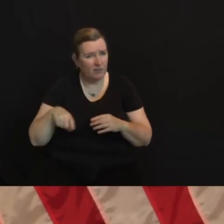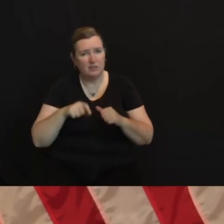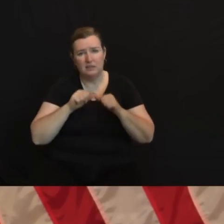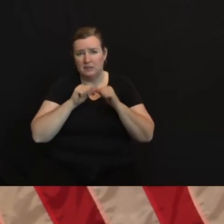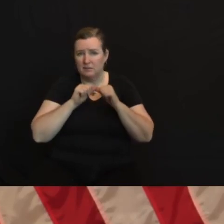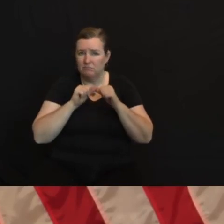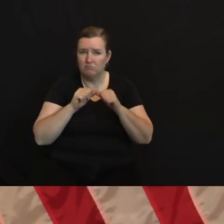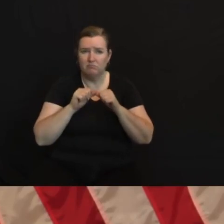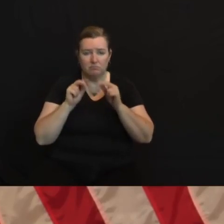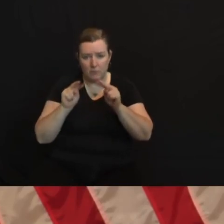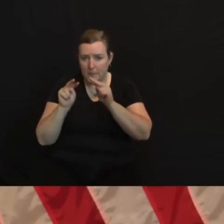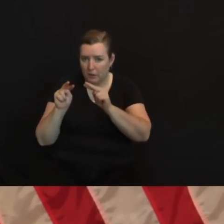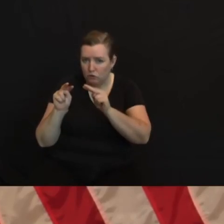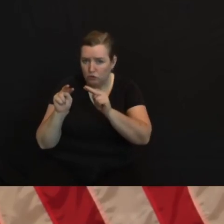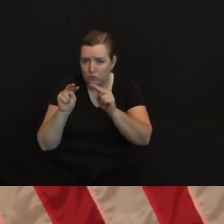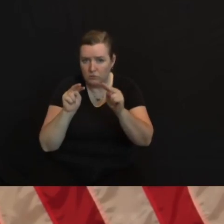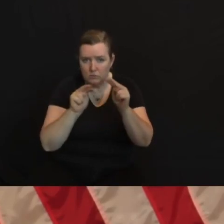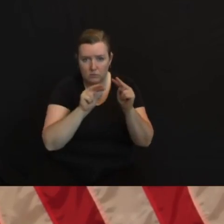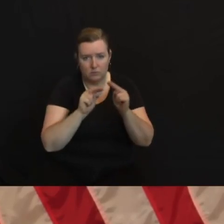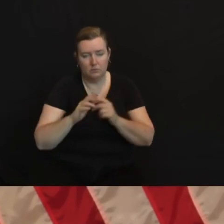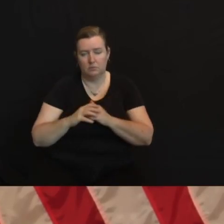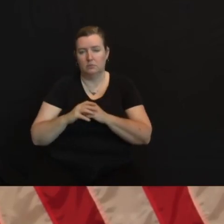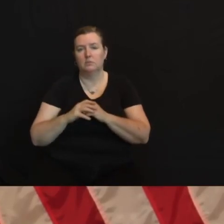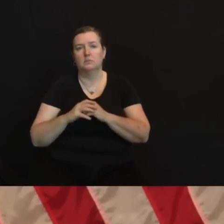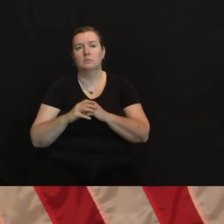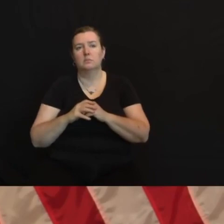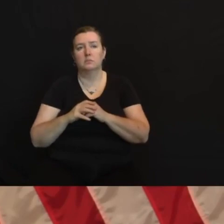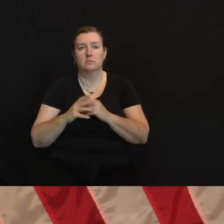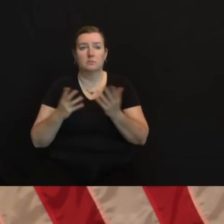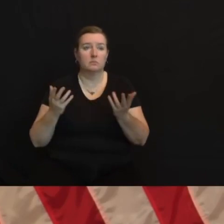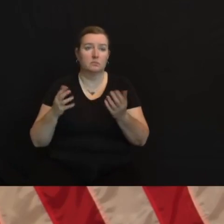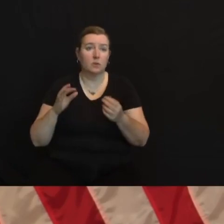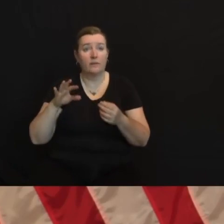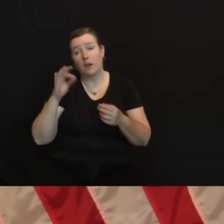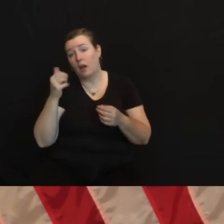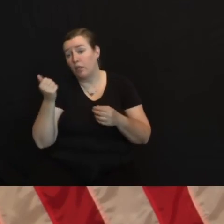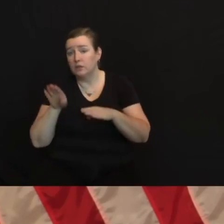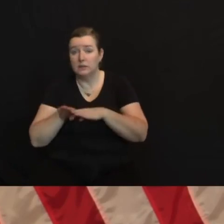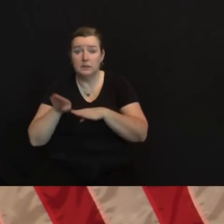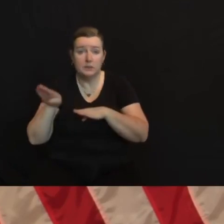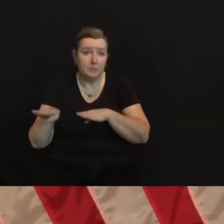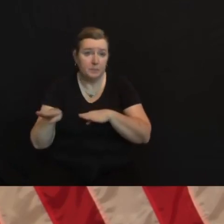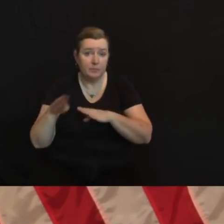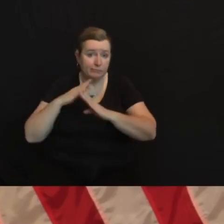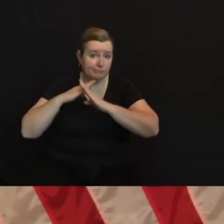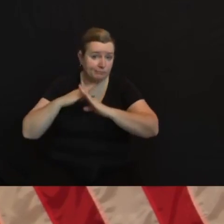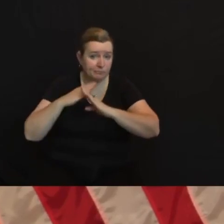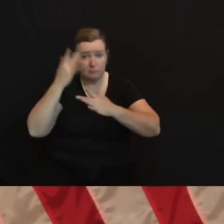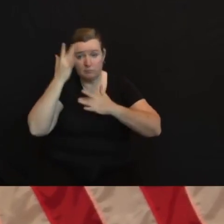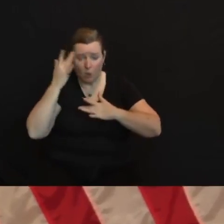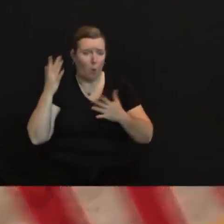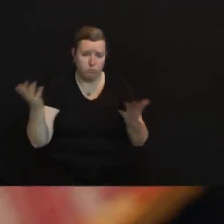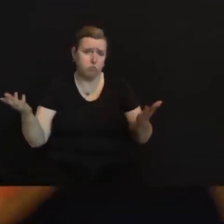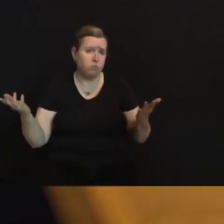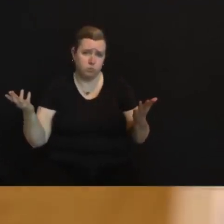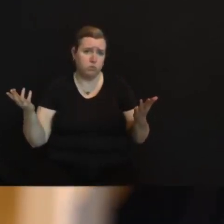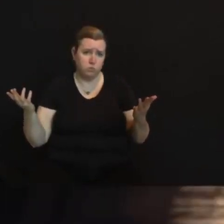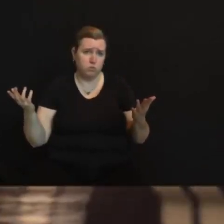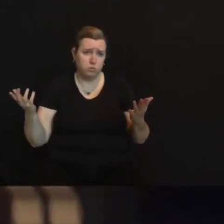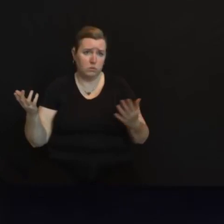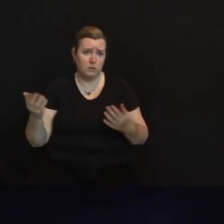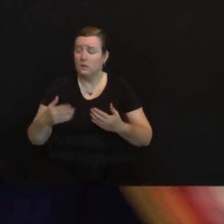community if we can identify any other steps that we can take to prevent illness. Thank you, Tina. Thank you. Sir,